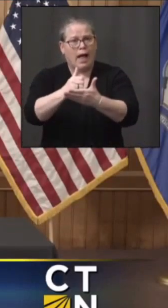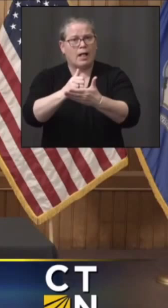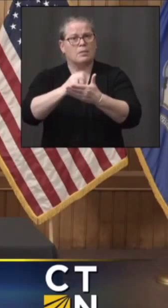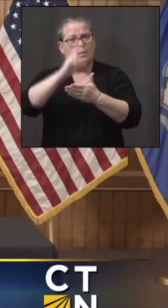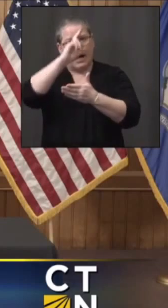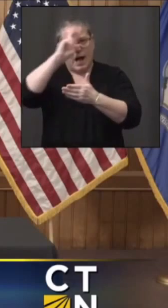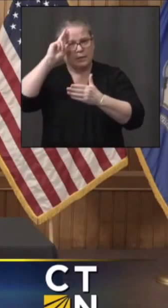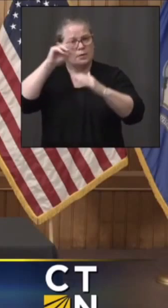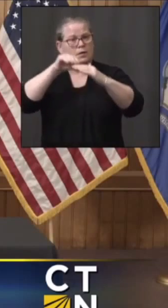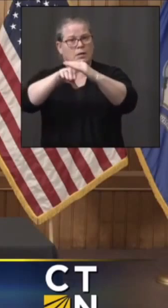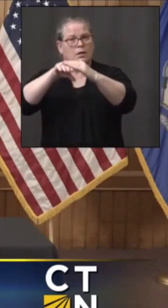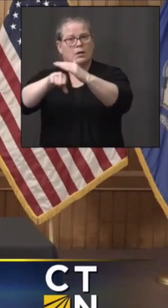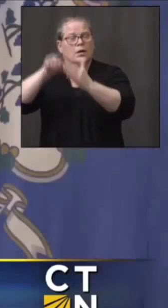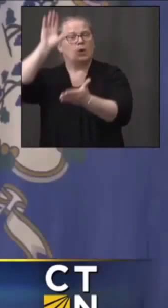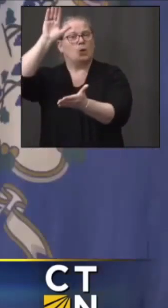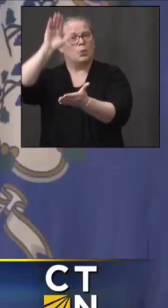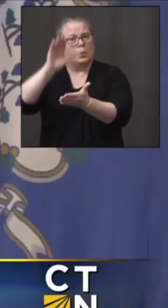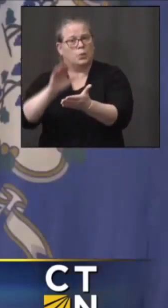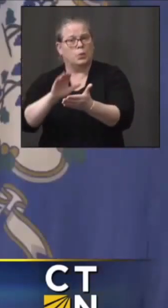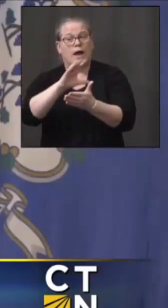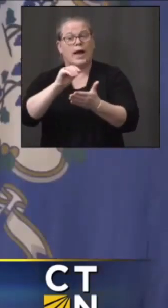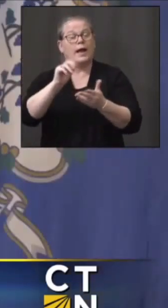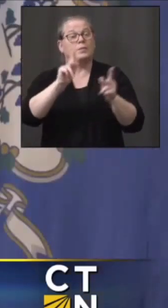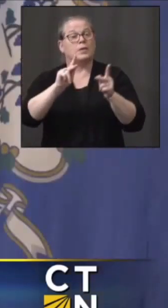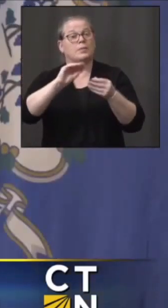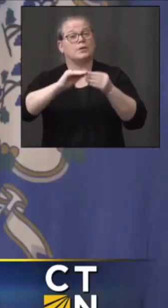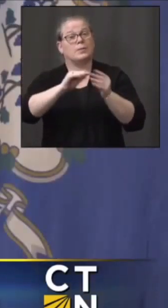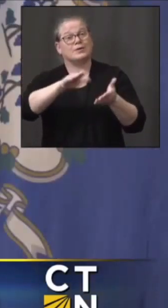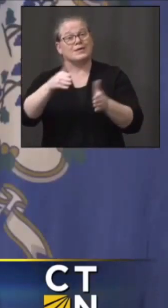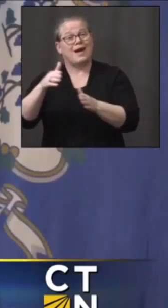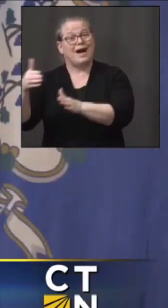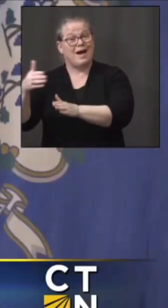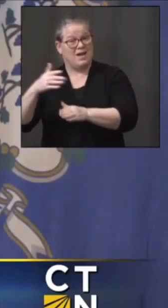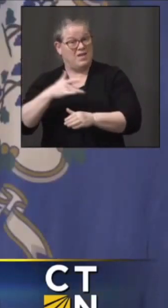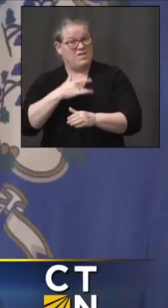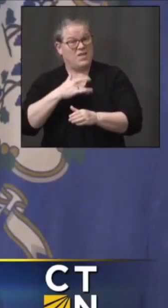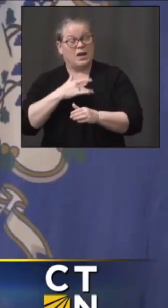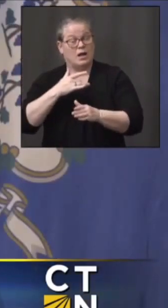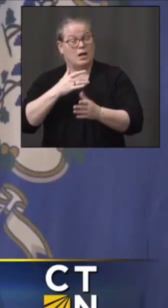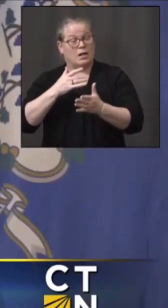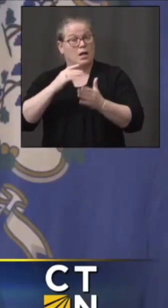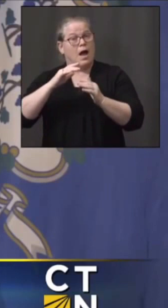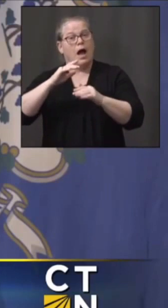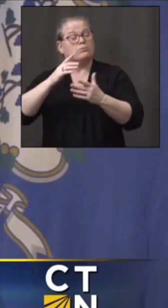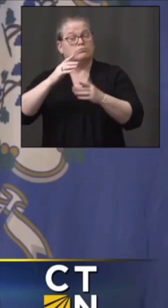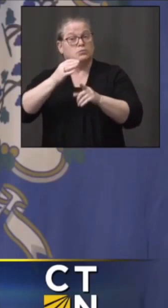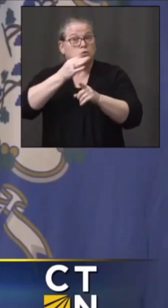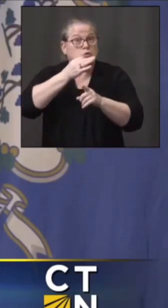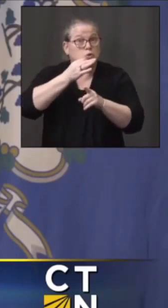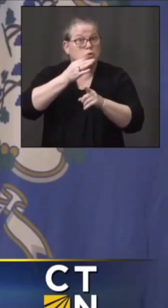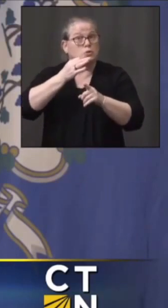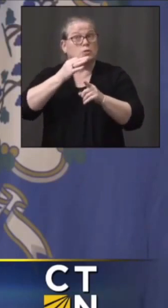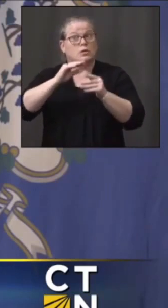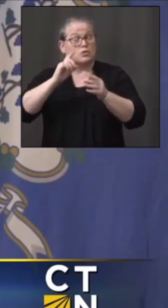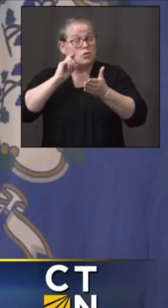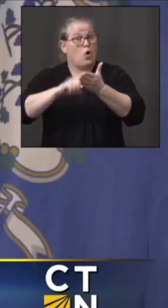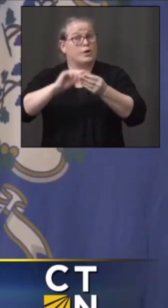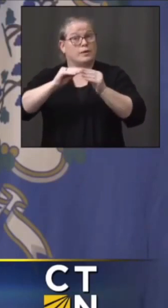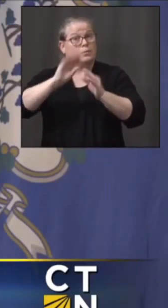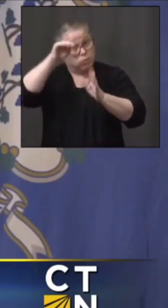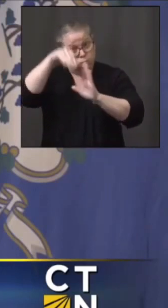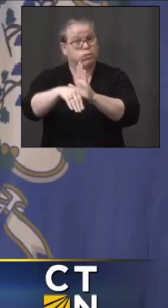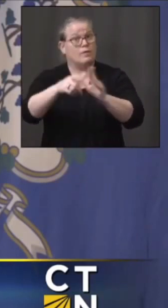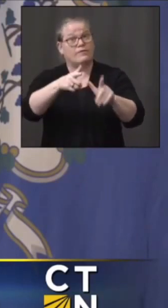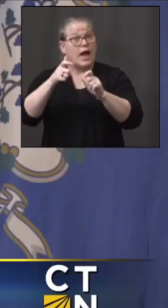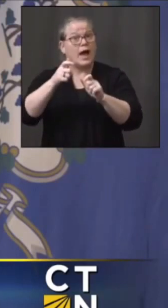fatalities? I think it's going to take, I'm afraid, at least a month, but I think you'll see first,